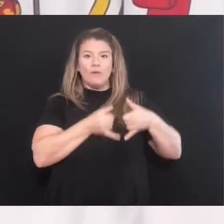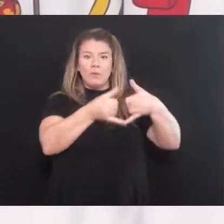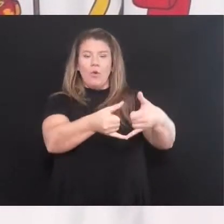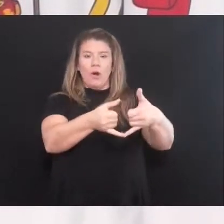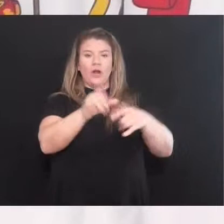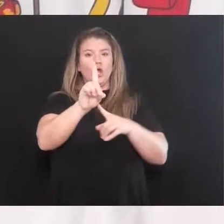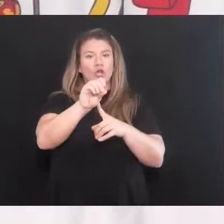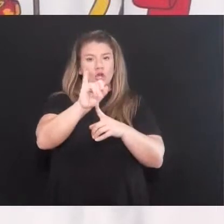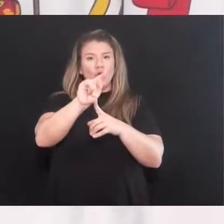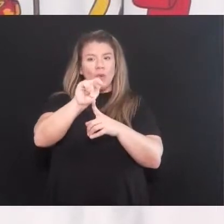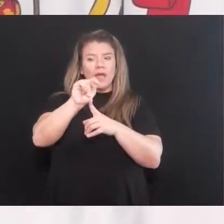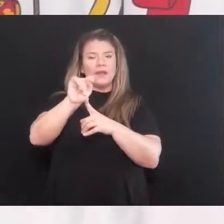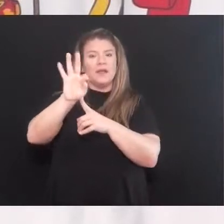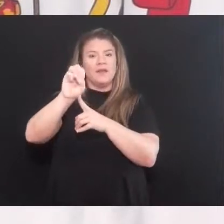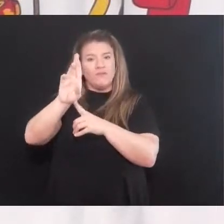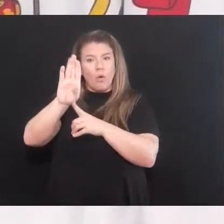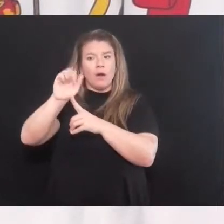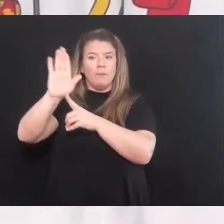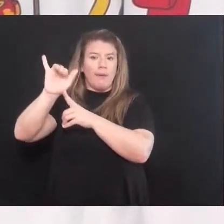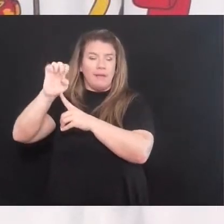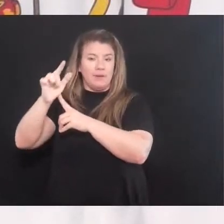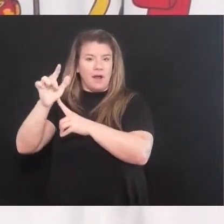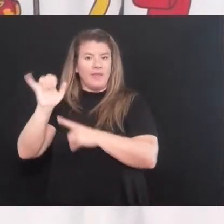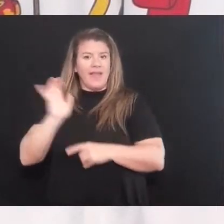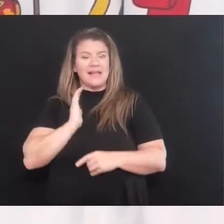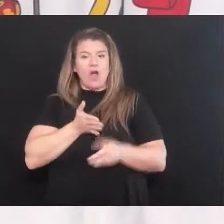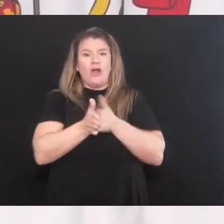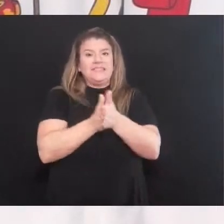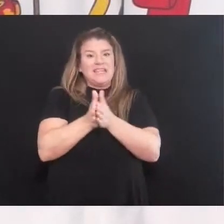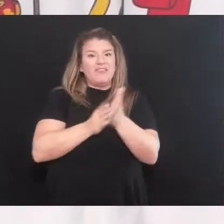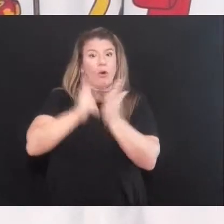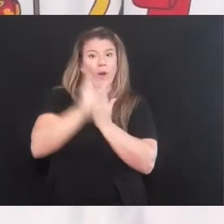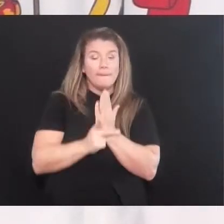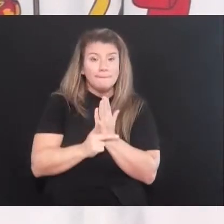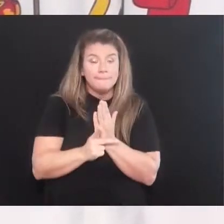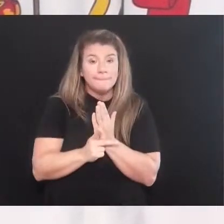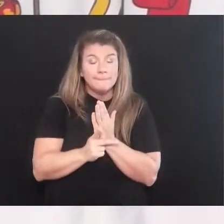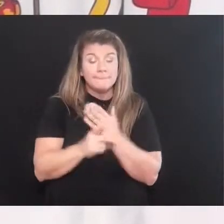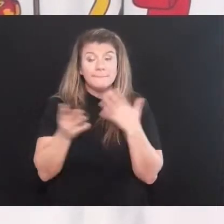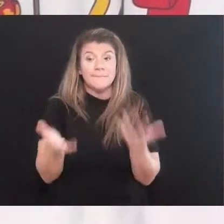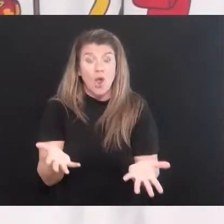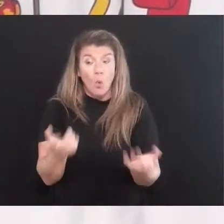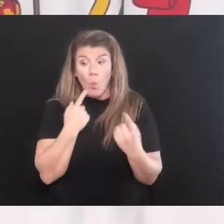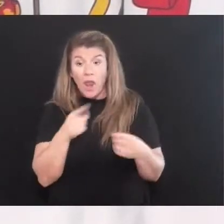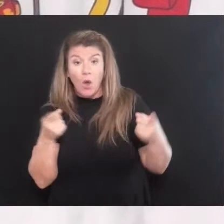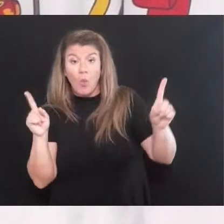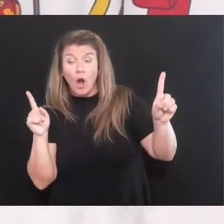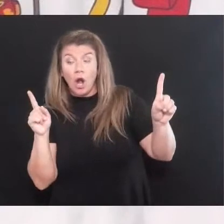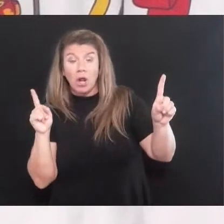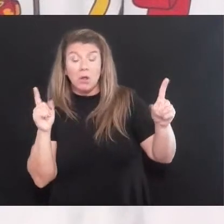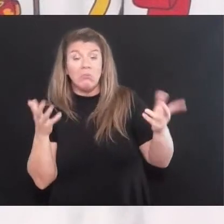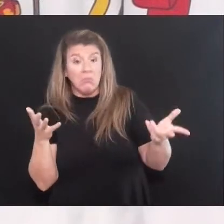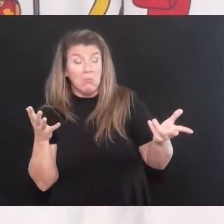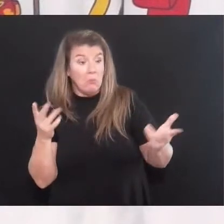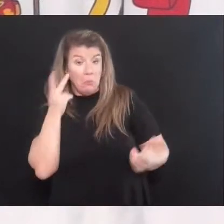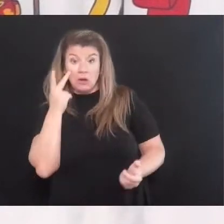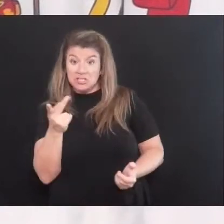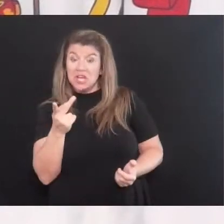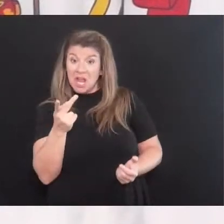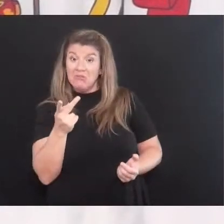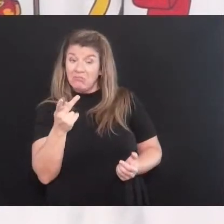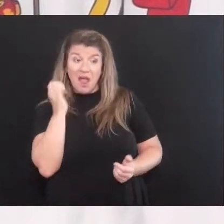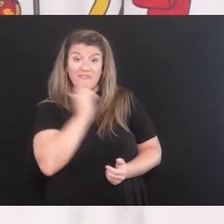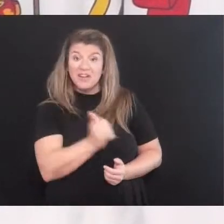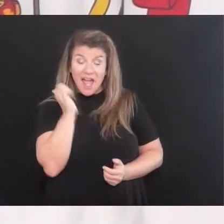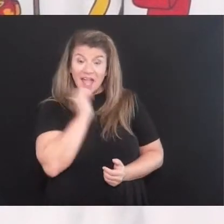We did it on an incentive program. You know, will it work? We're seeing it every day. We're seeing